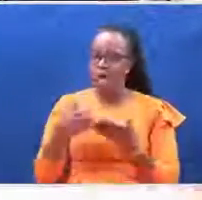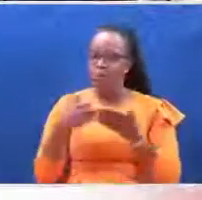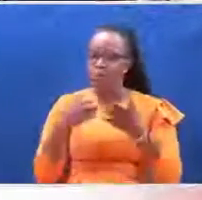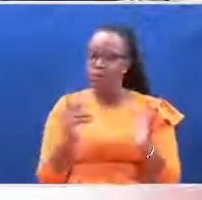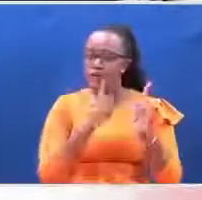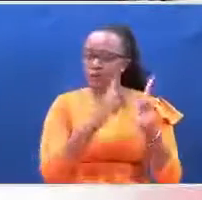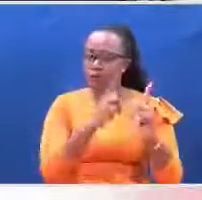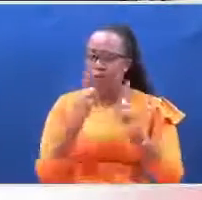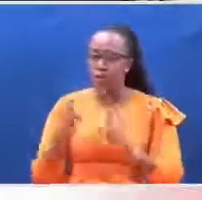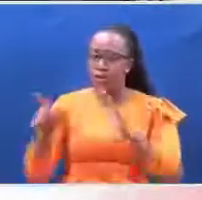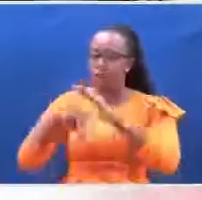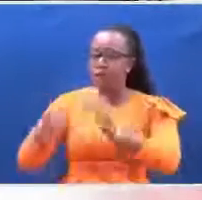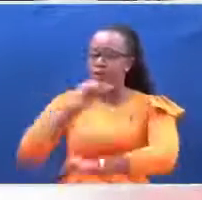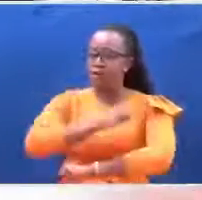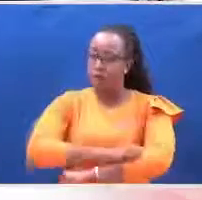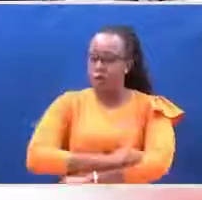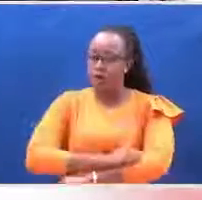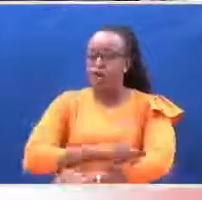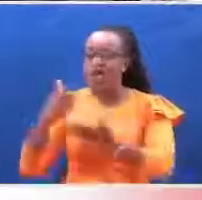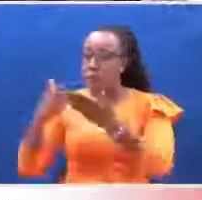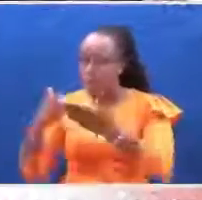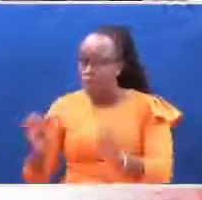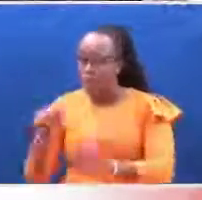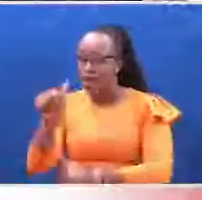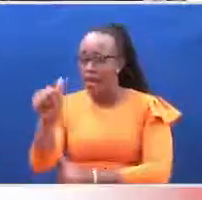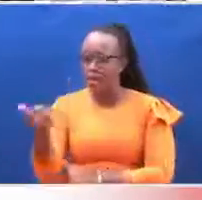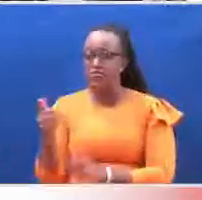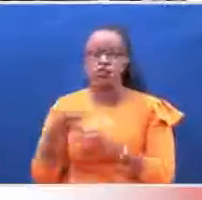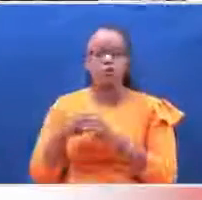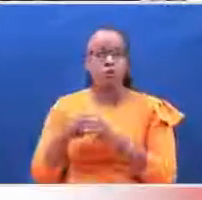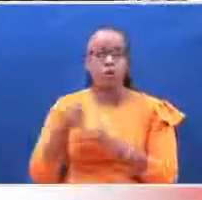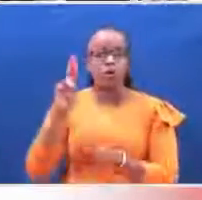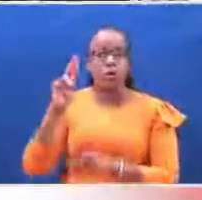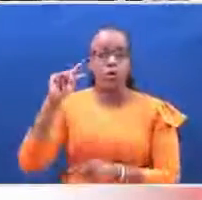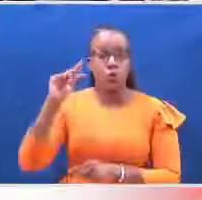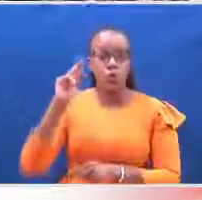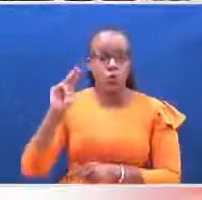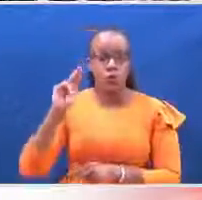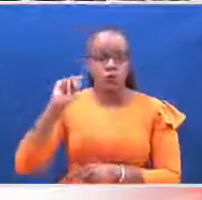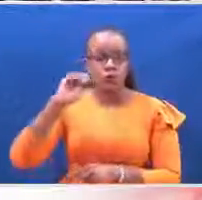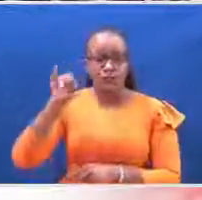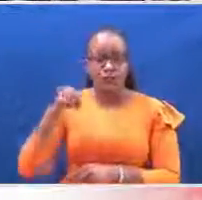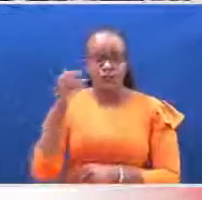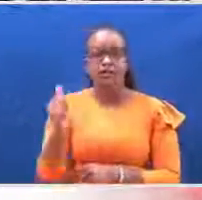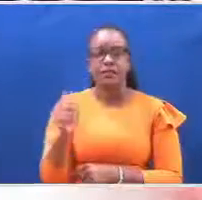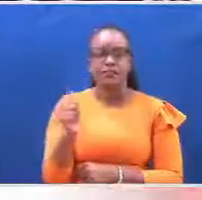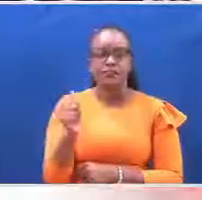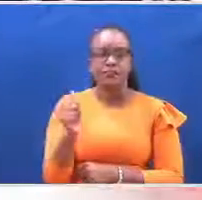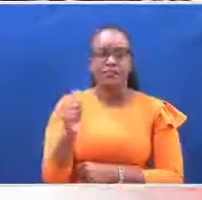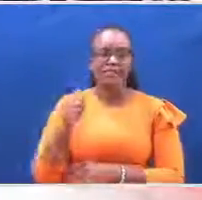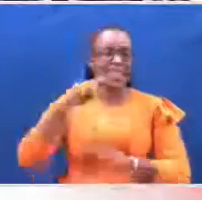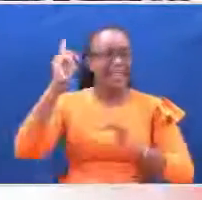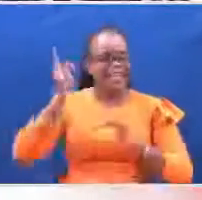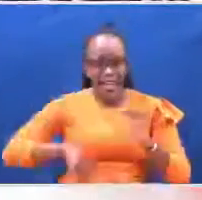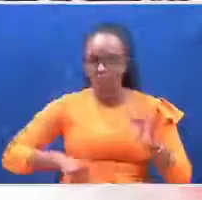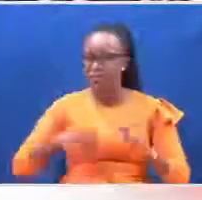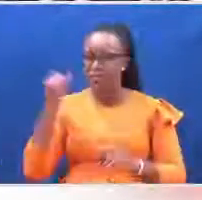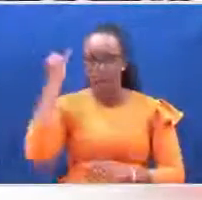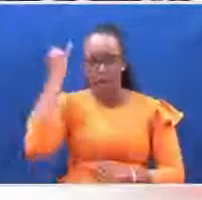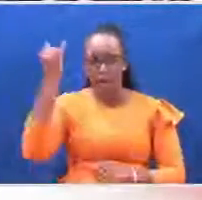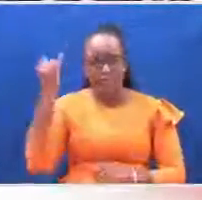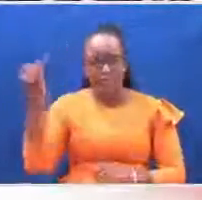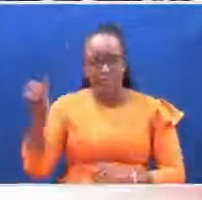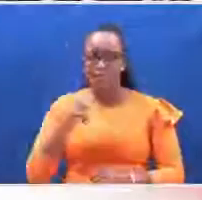Deris Primary School. I'm going to open another one in Ugunja, Rasanda Library. I cannot want to imagine. I don't